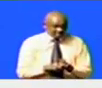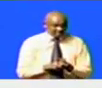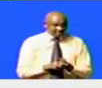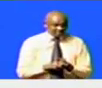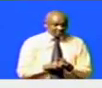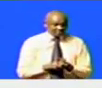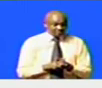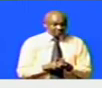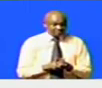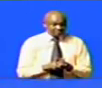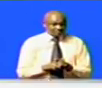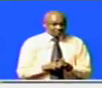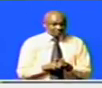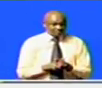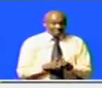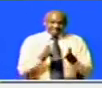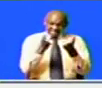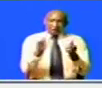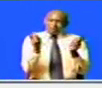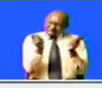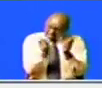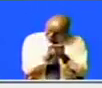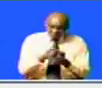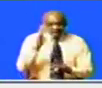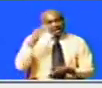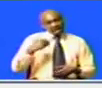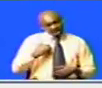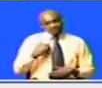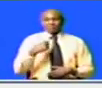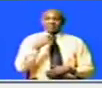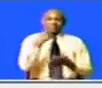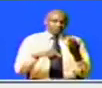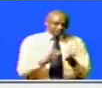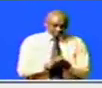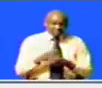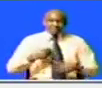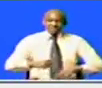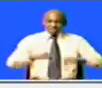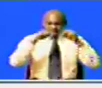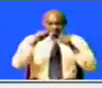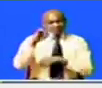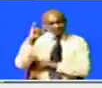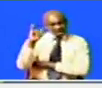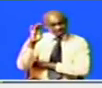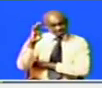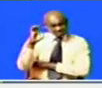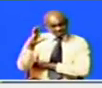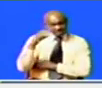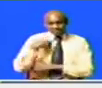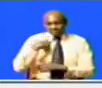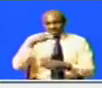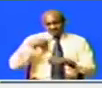it. It's already painful for me to be on record as the chairman of the IEBC that presided